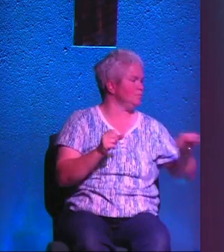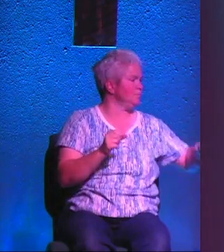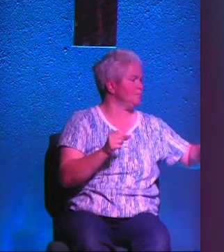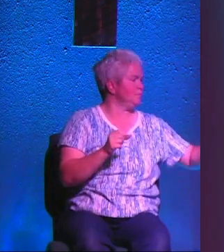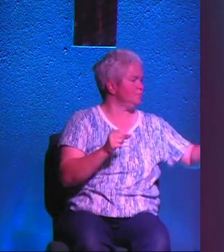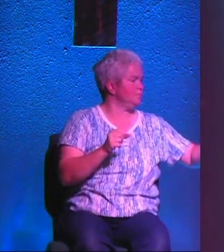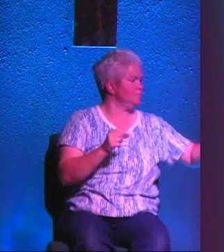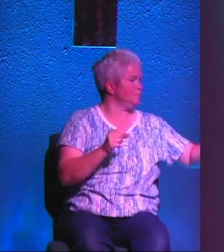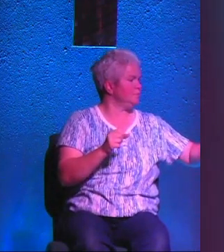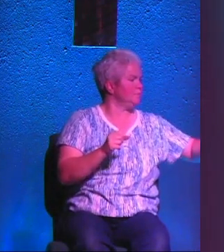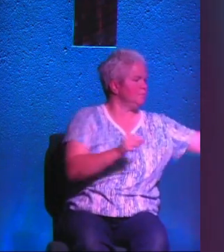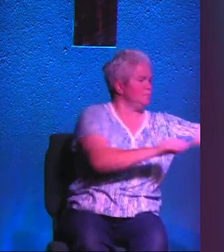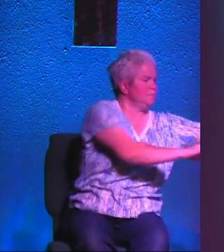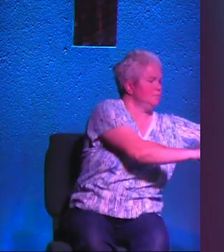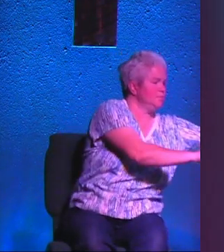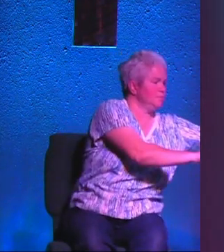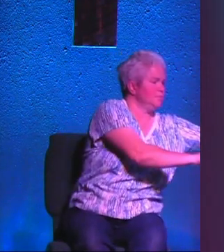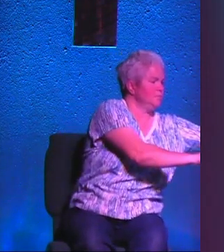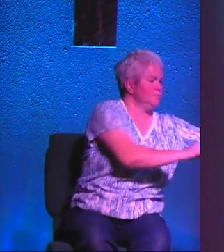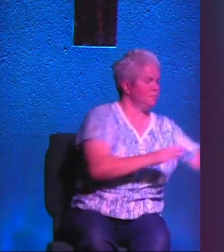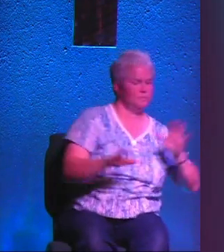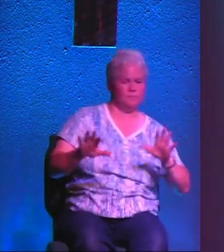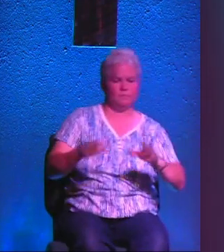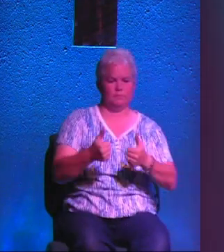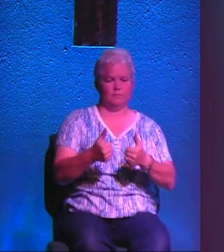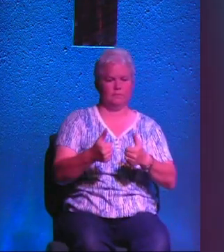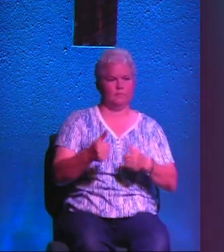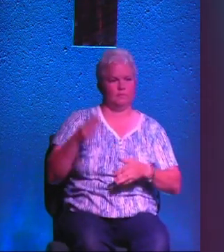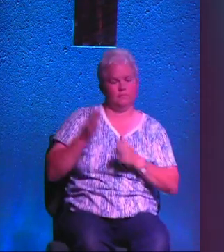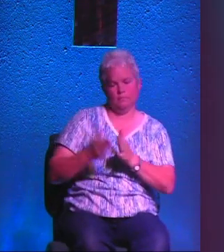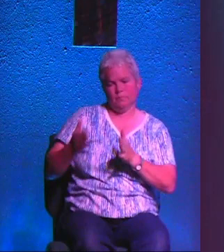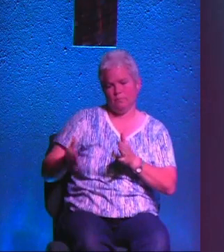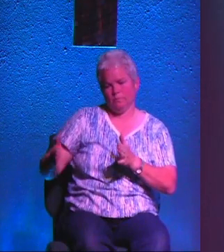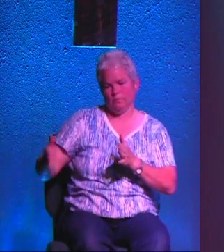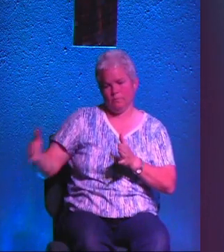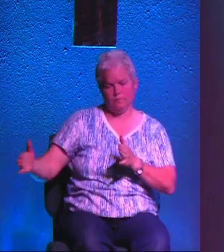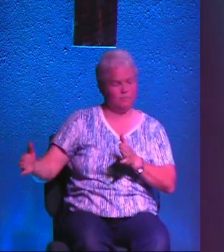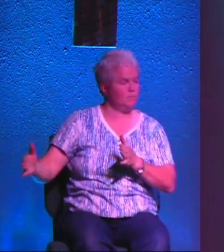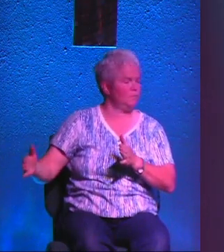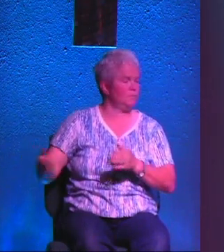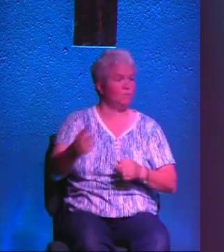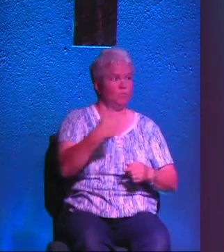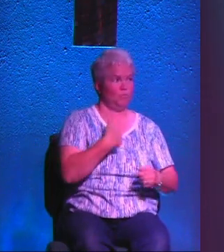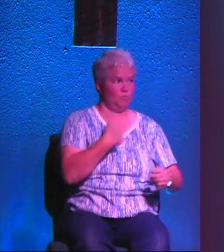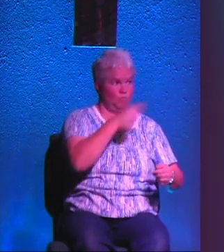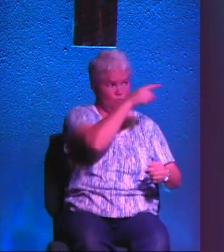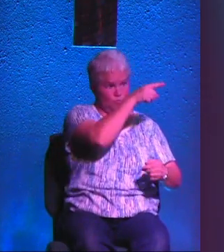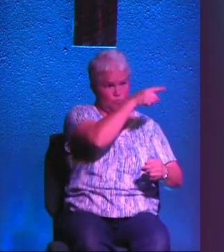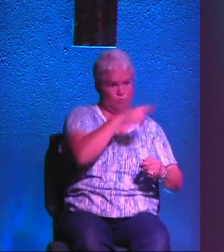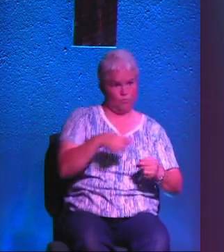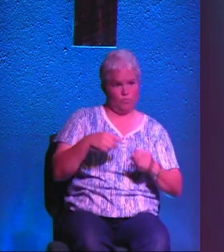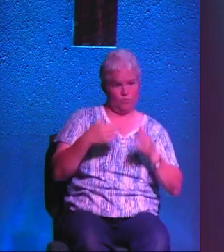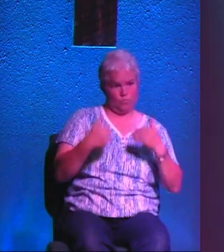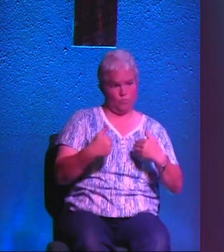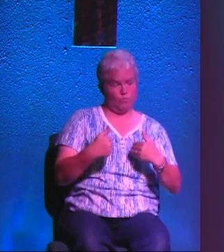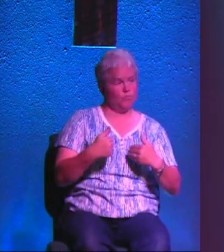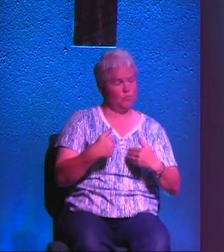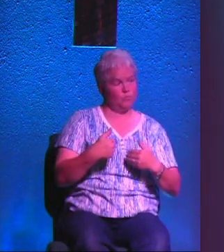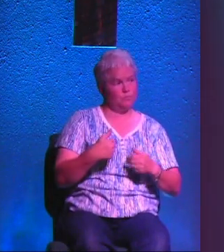challenging series so far. I don't know if you would agree with that, but I hope you do. For me, it's eye-opening